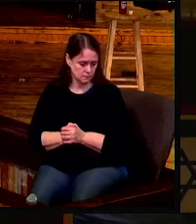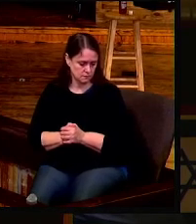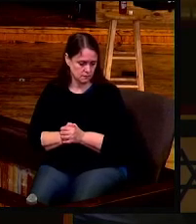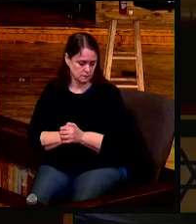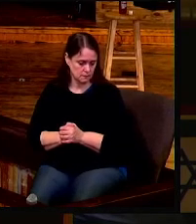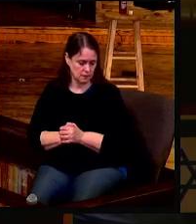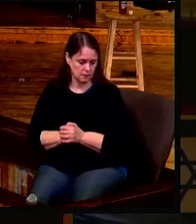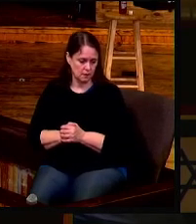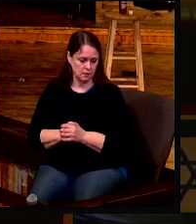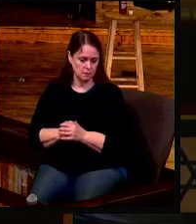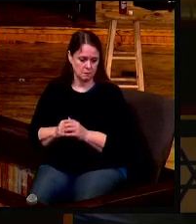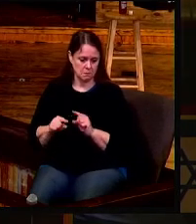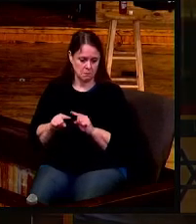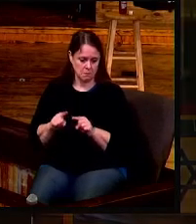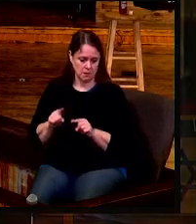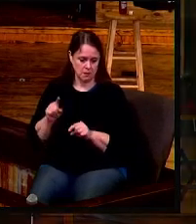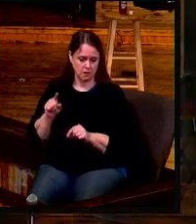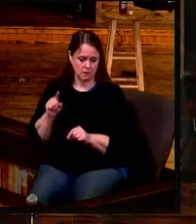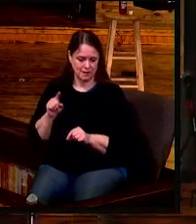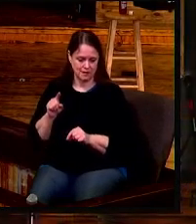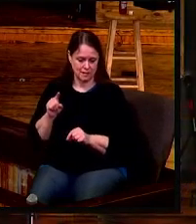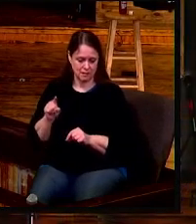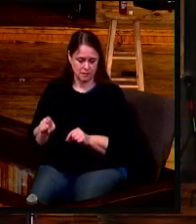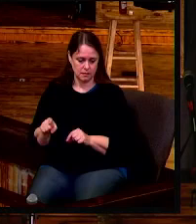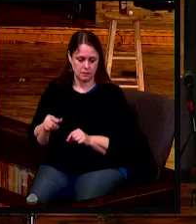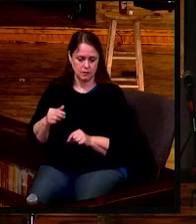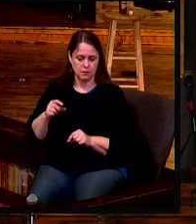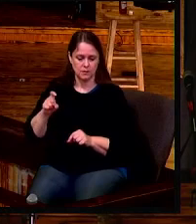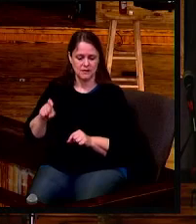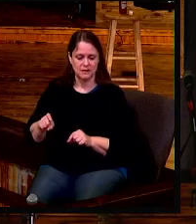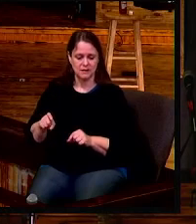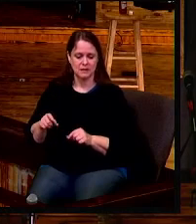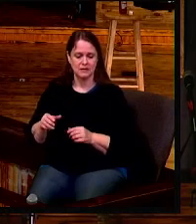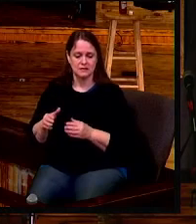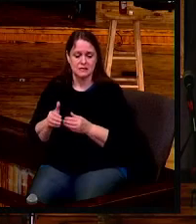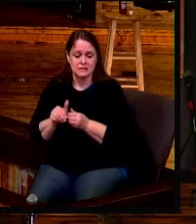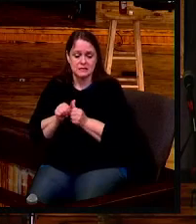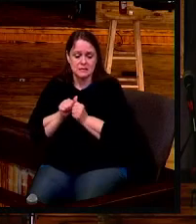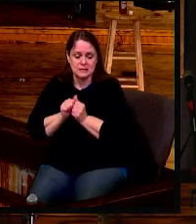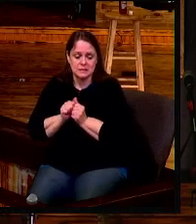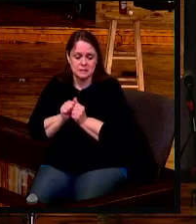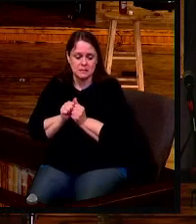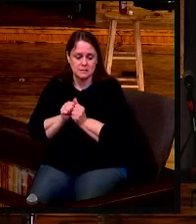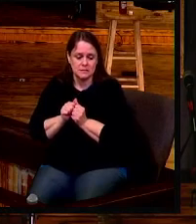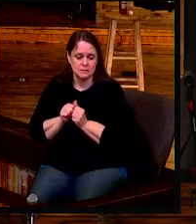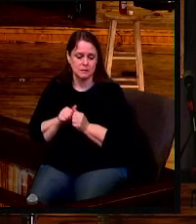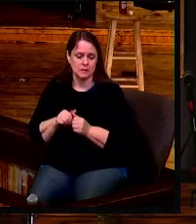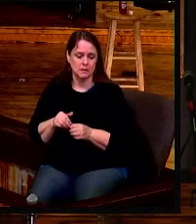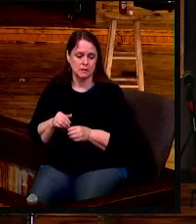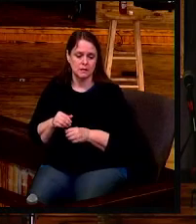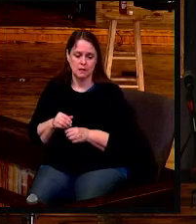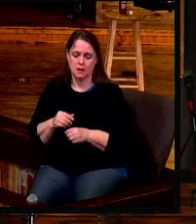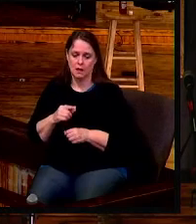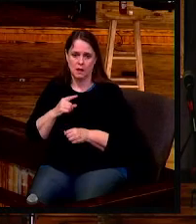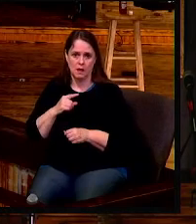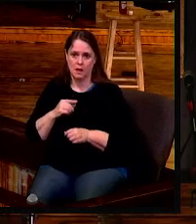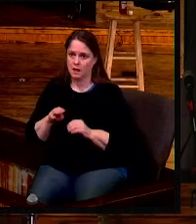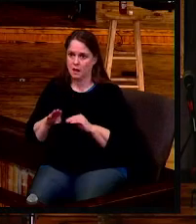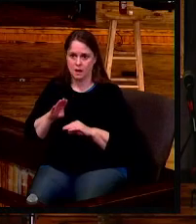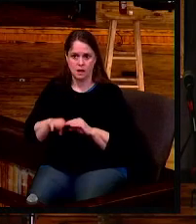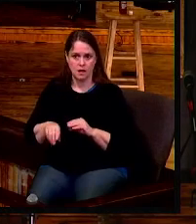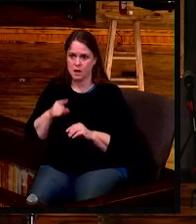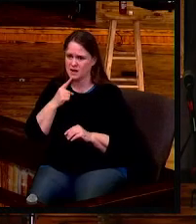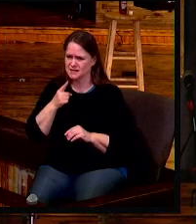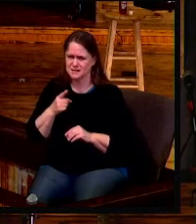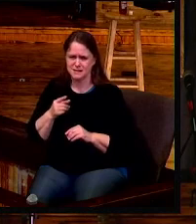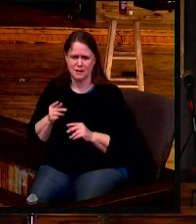in confidence, and it is not. Now, the world just got a whole lot bigger when it was meant to be